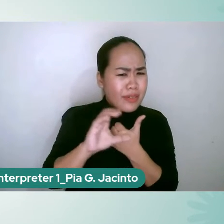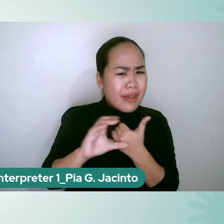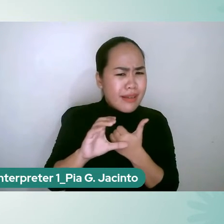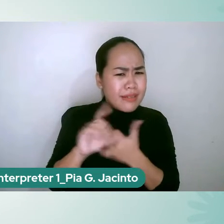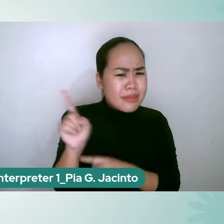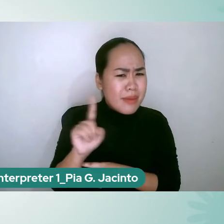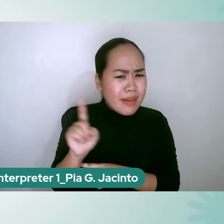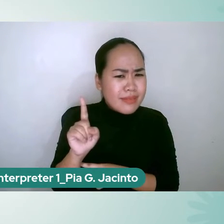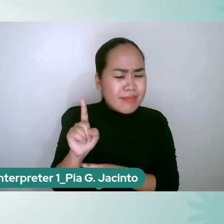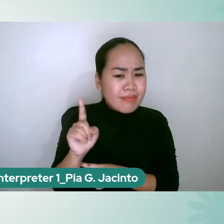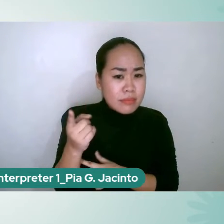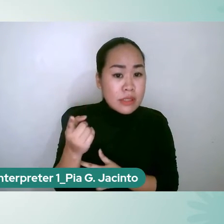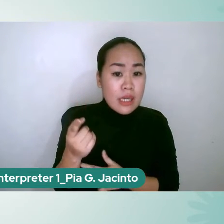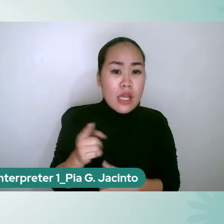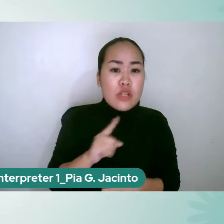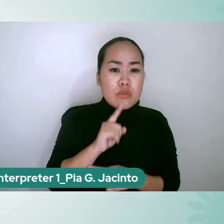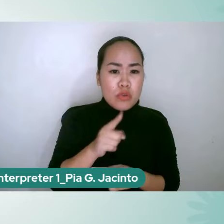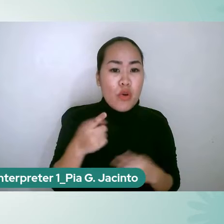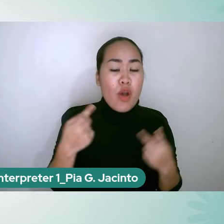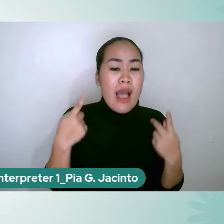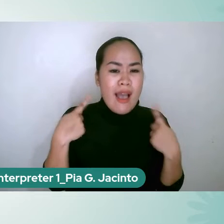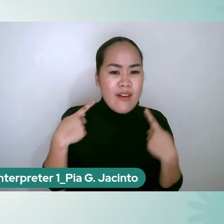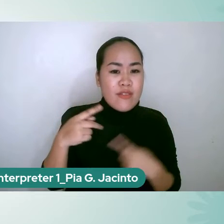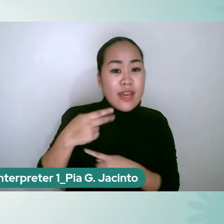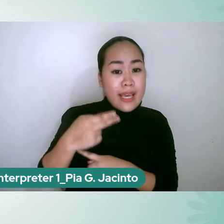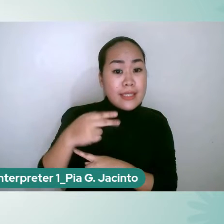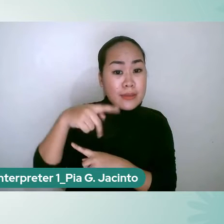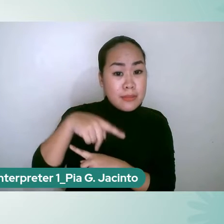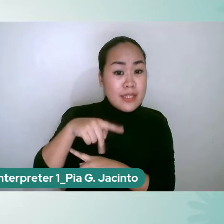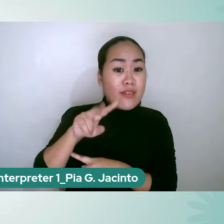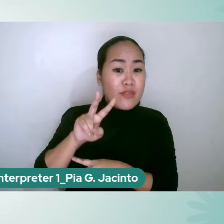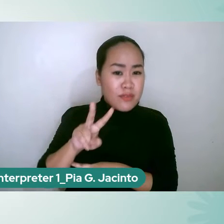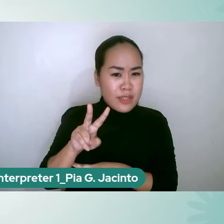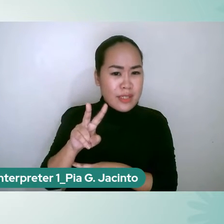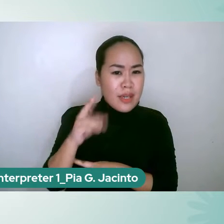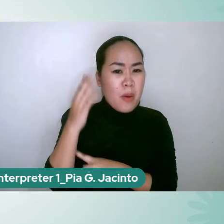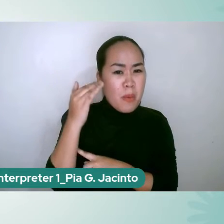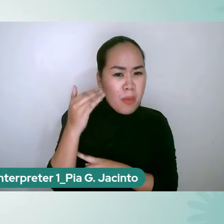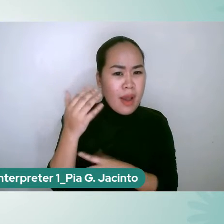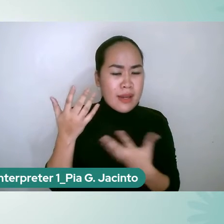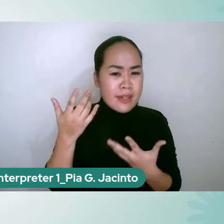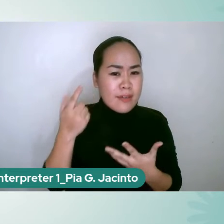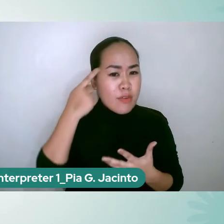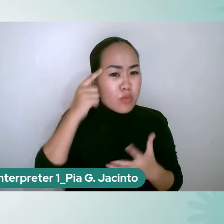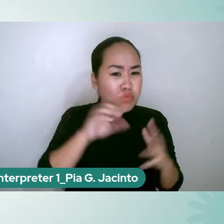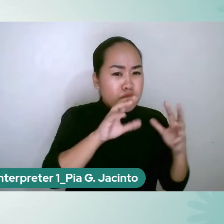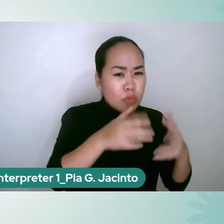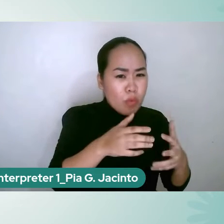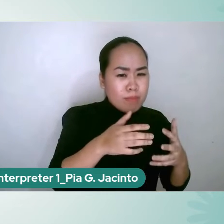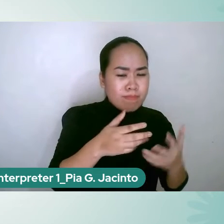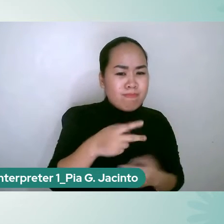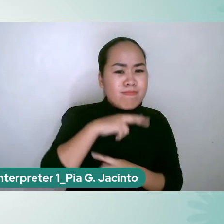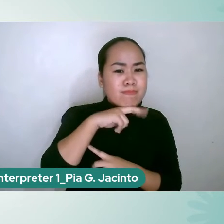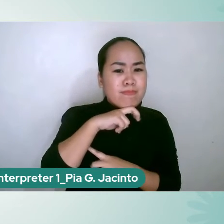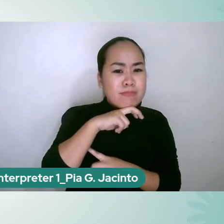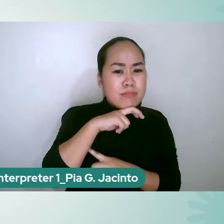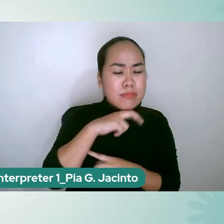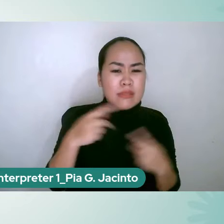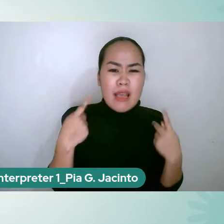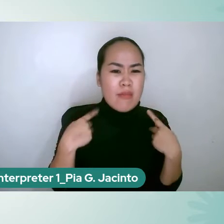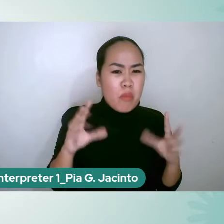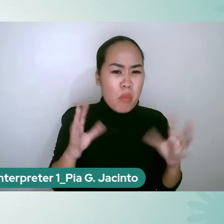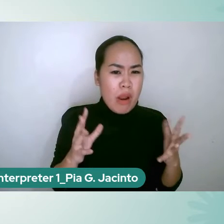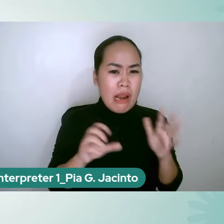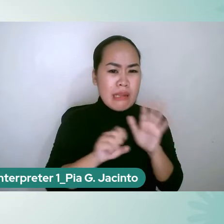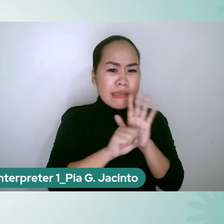caused by human papillomavirus or HPV, a very common group of viruses which have no symptoms but are easy